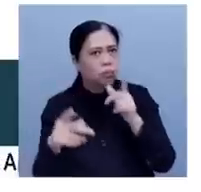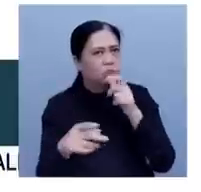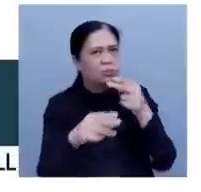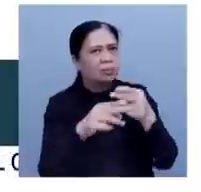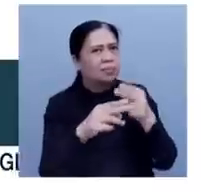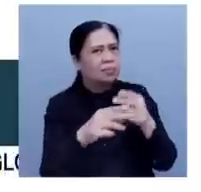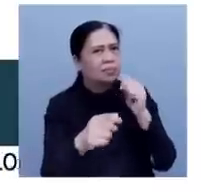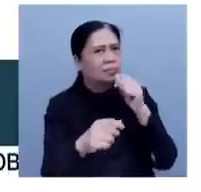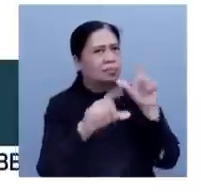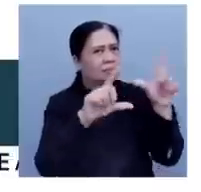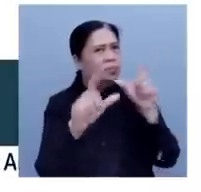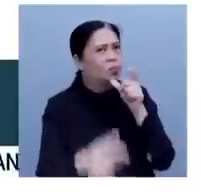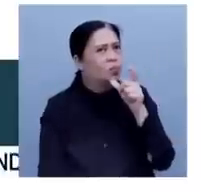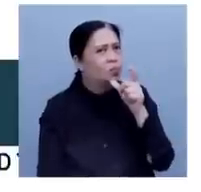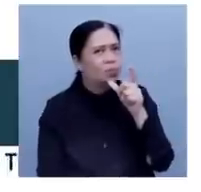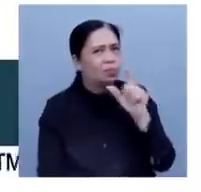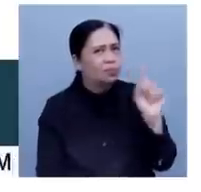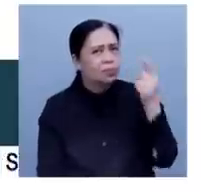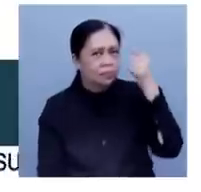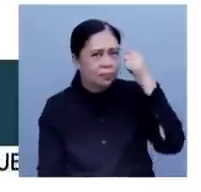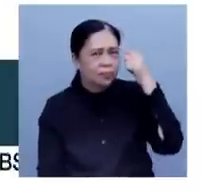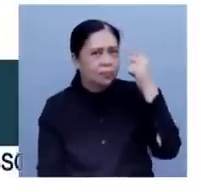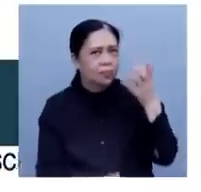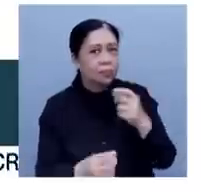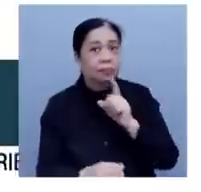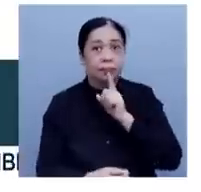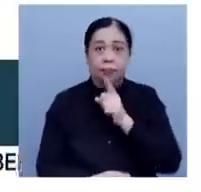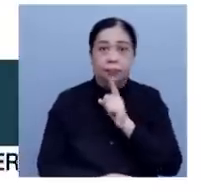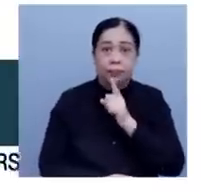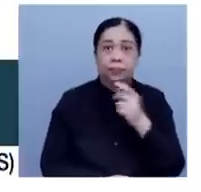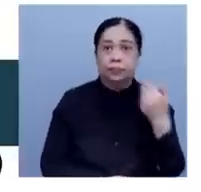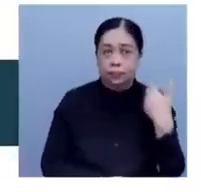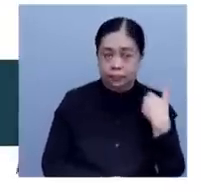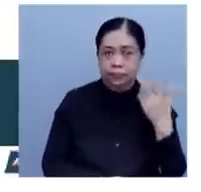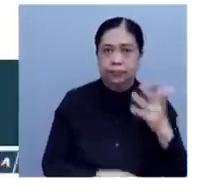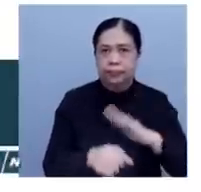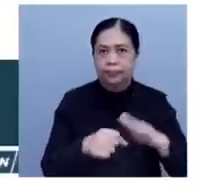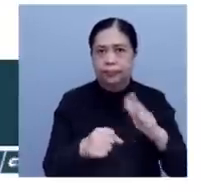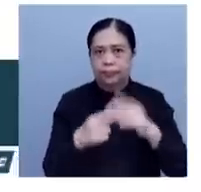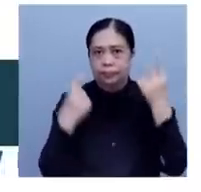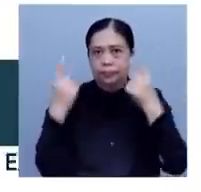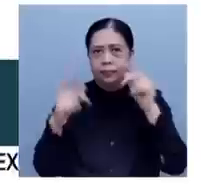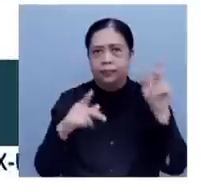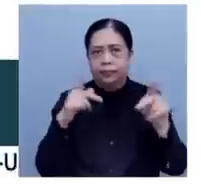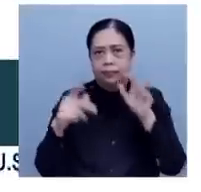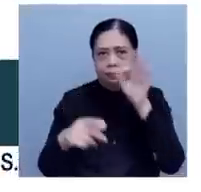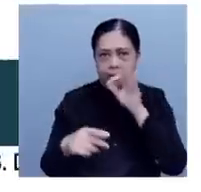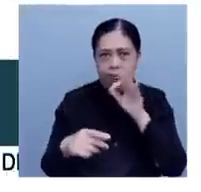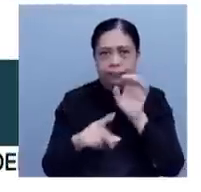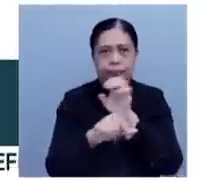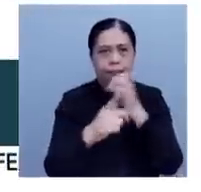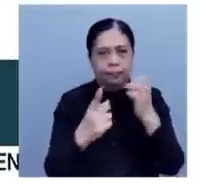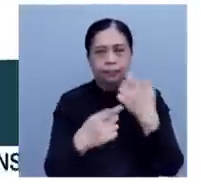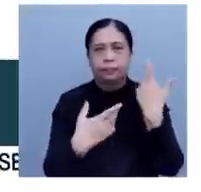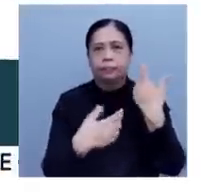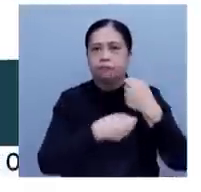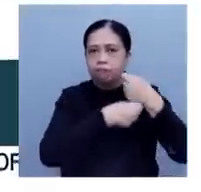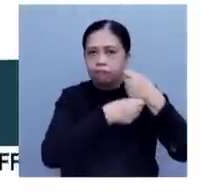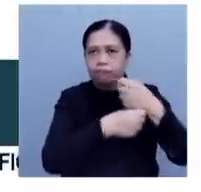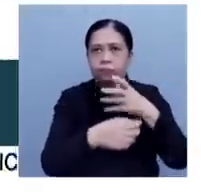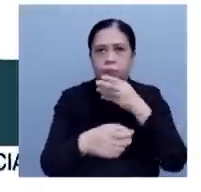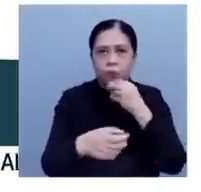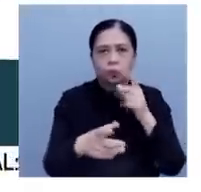in that list? Who's the first one that you want to be charged? I'm sure there are enough concerned Filipino environmentalists who